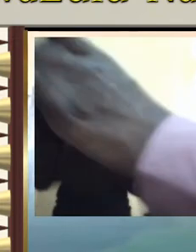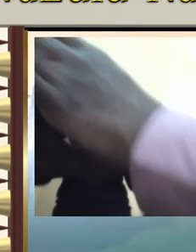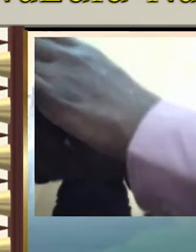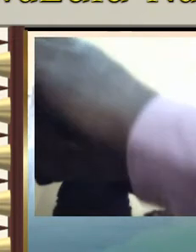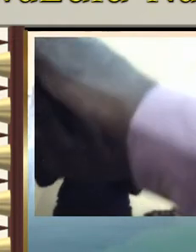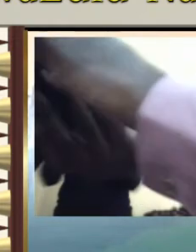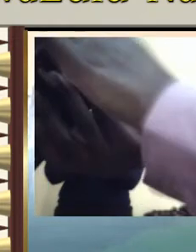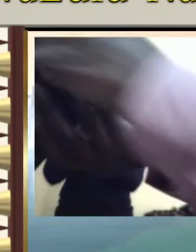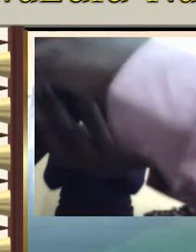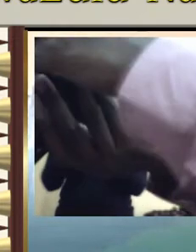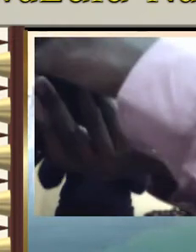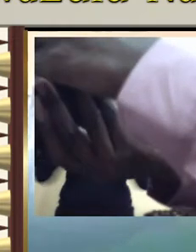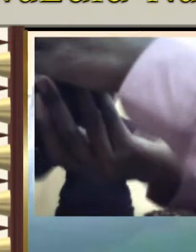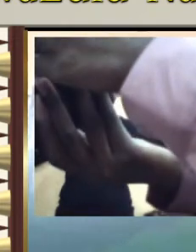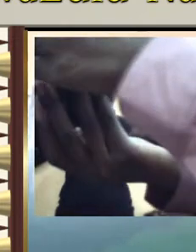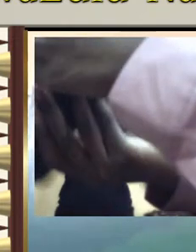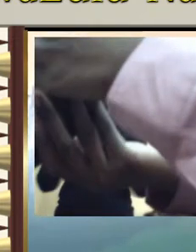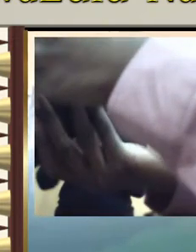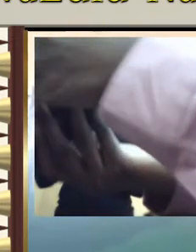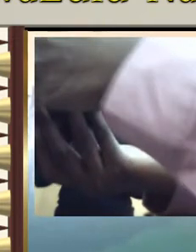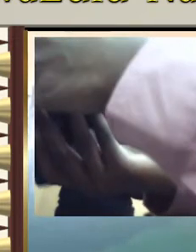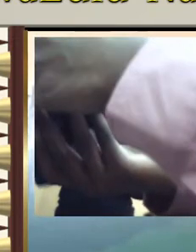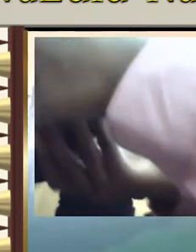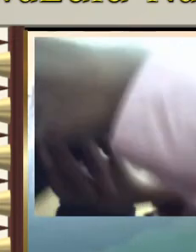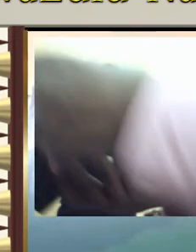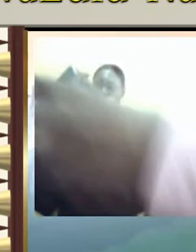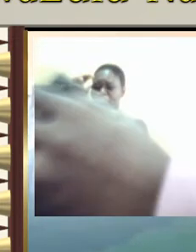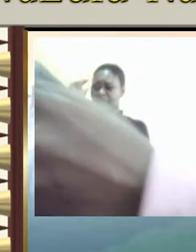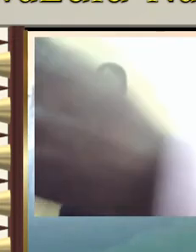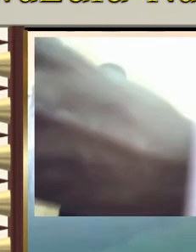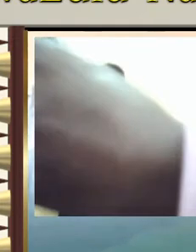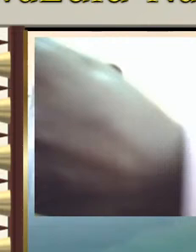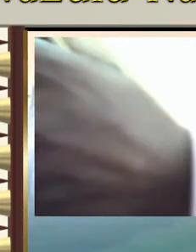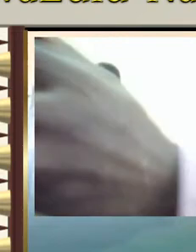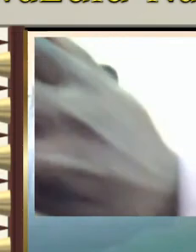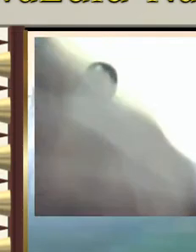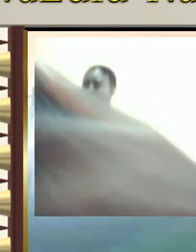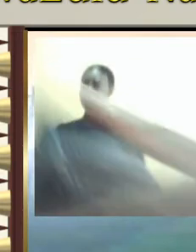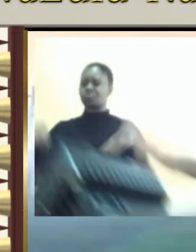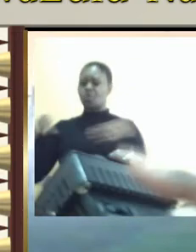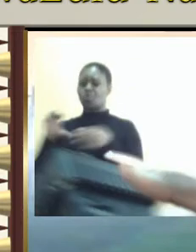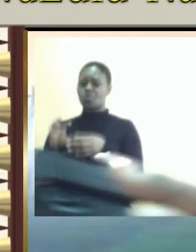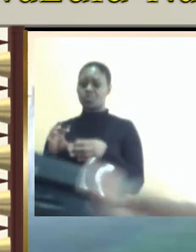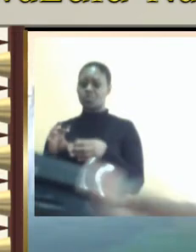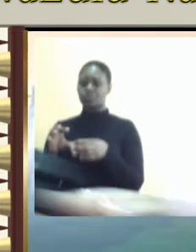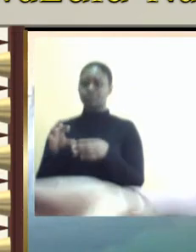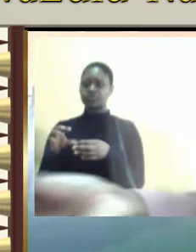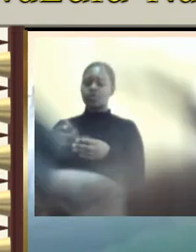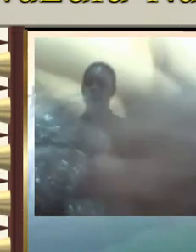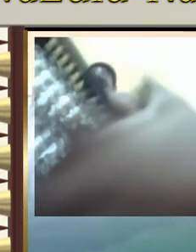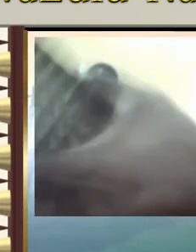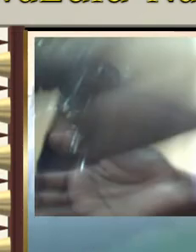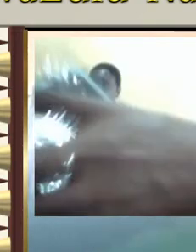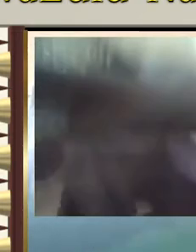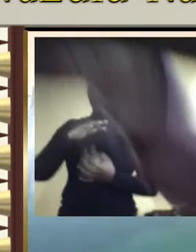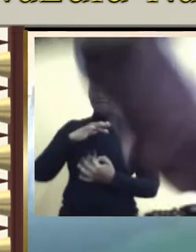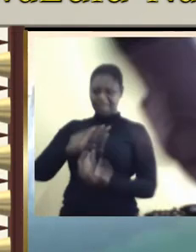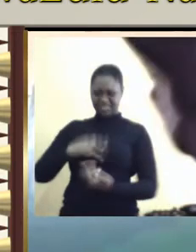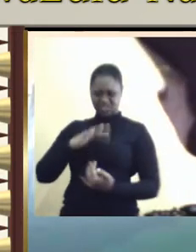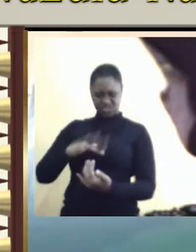school, unemployed graduate, and those young people who have a passion in